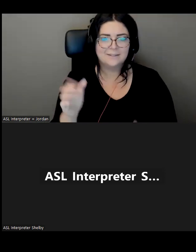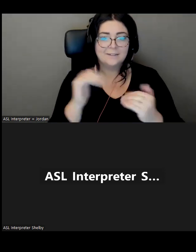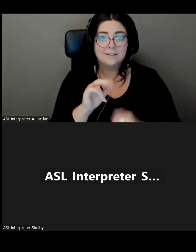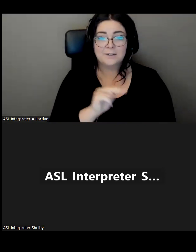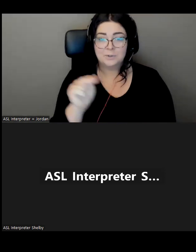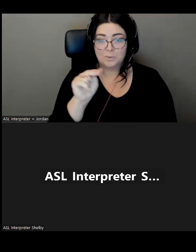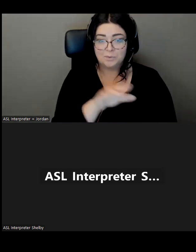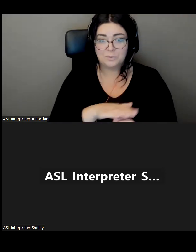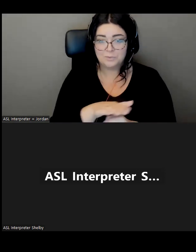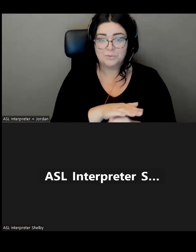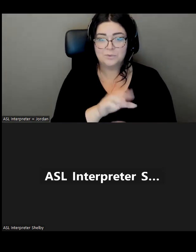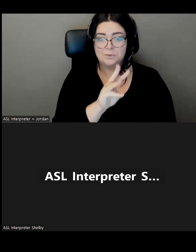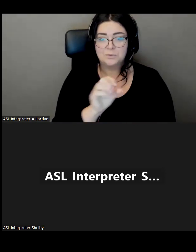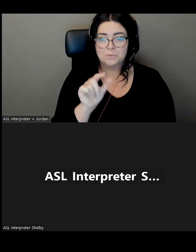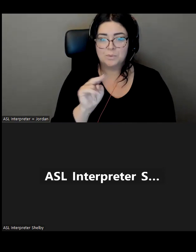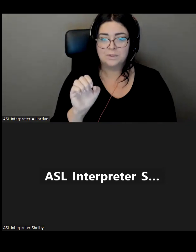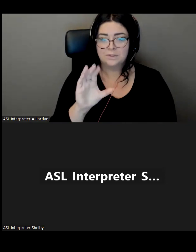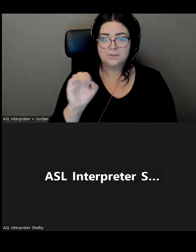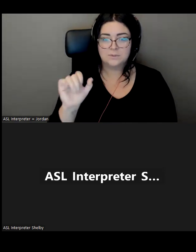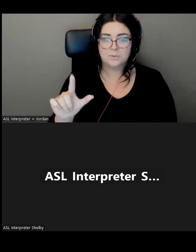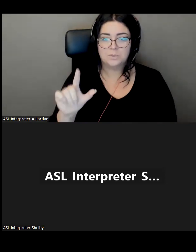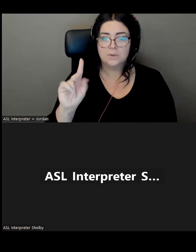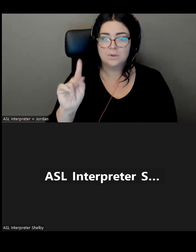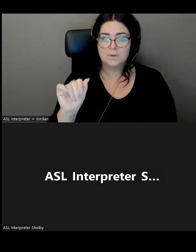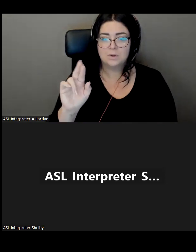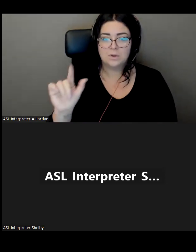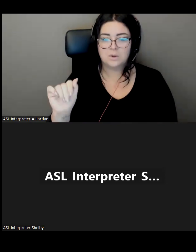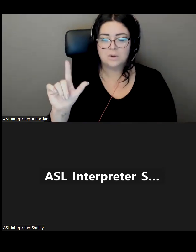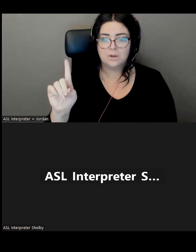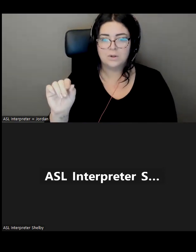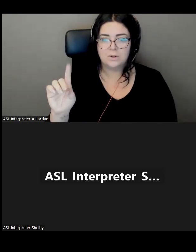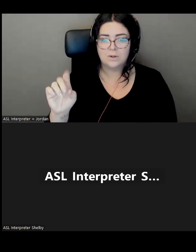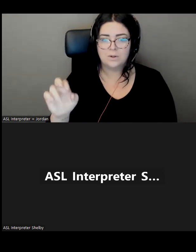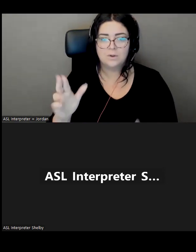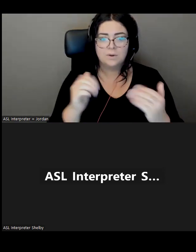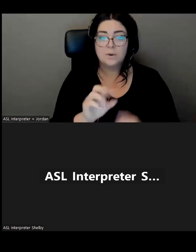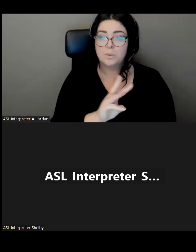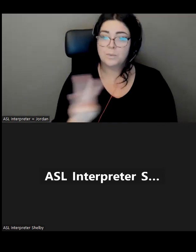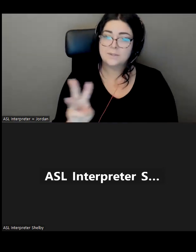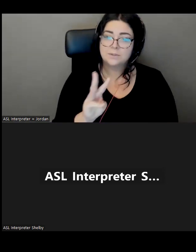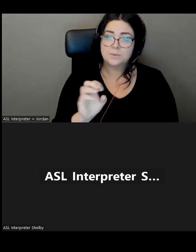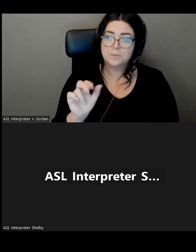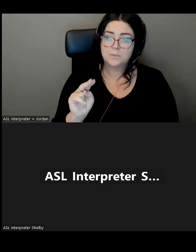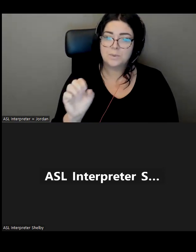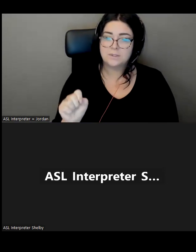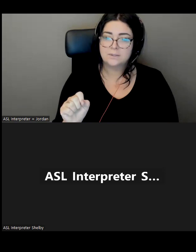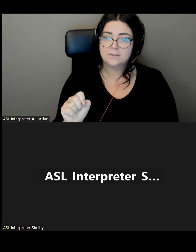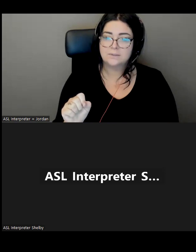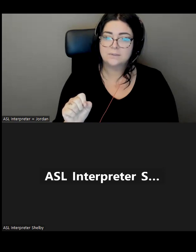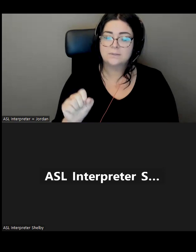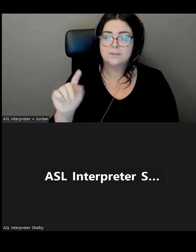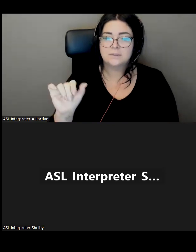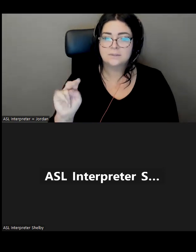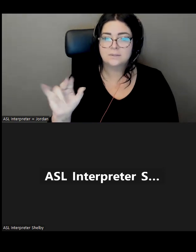Northern Regional Wellness Coalition, Karla Loder. Western Wellness Coalition, Tanya